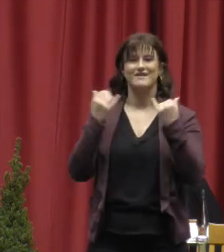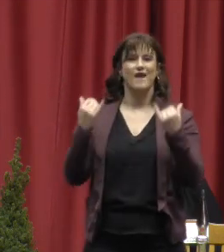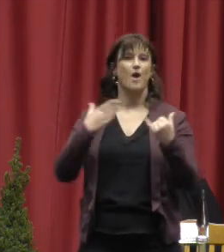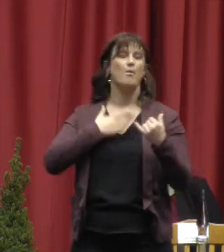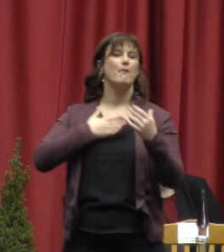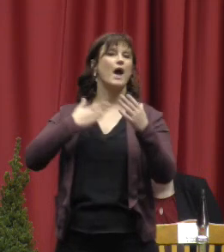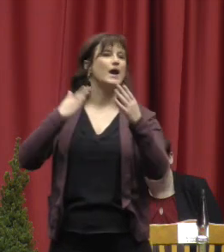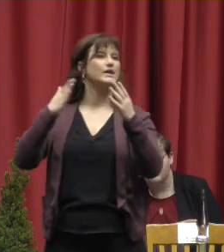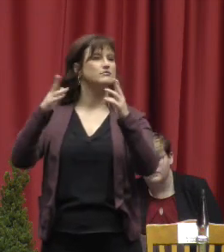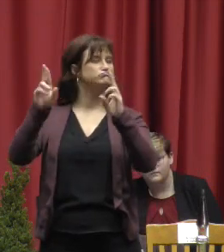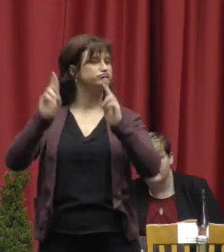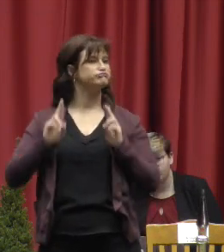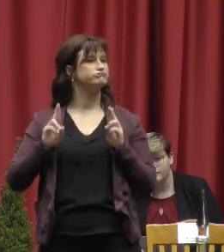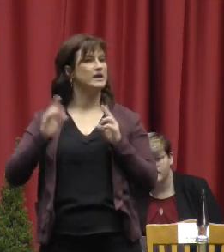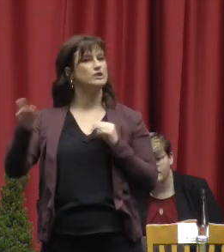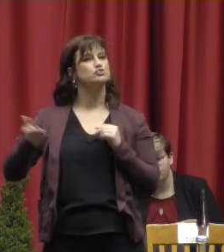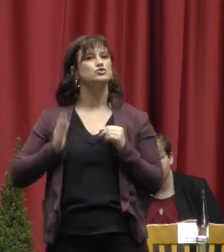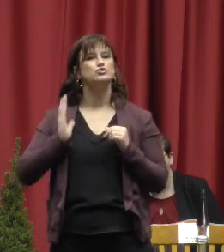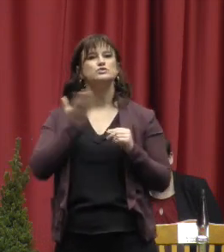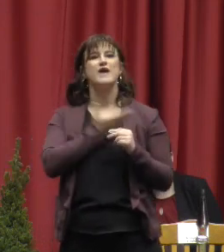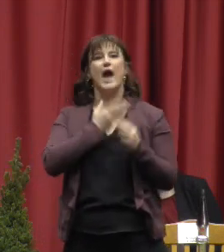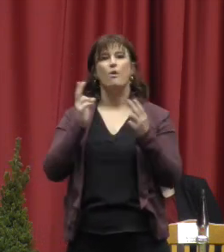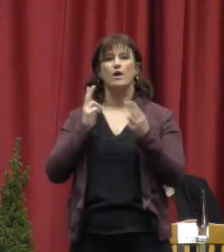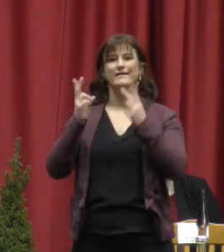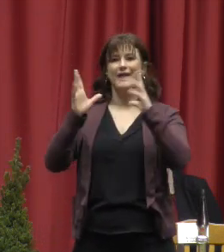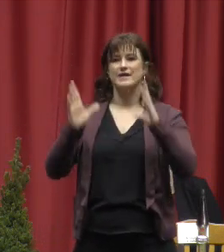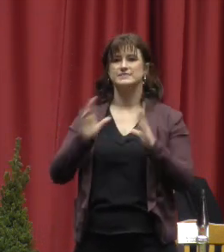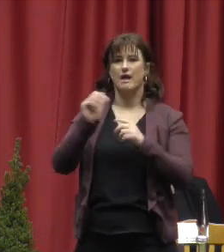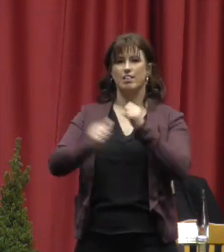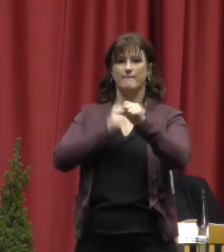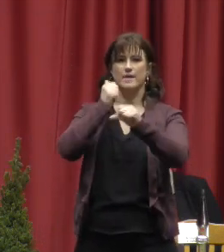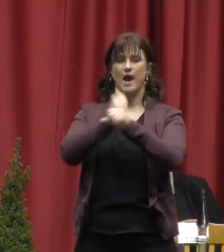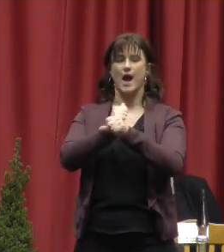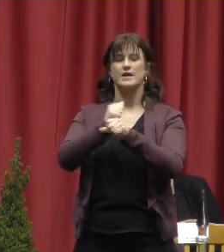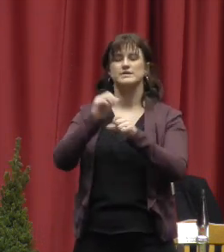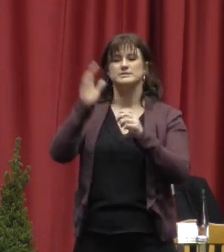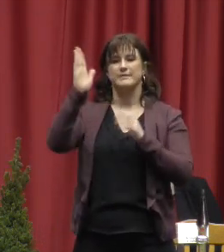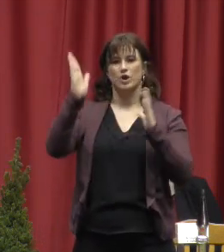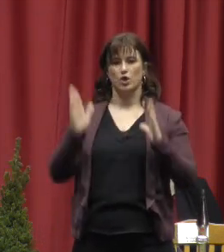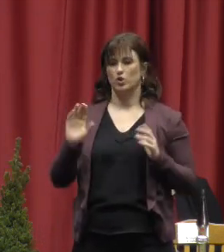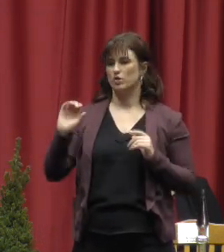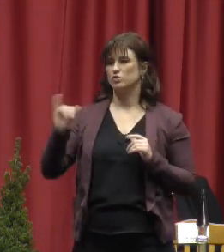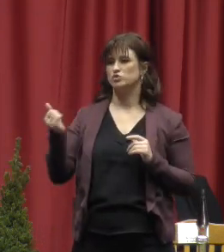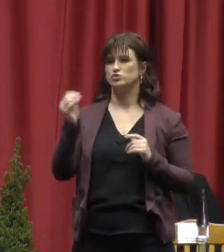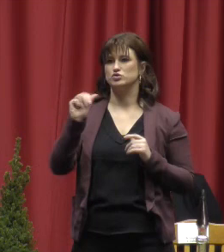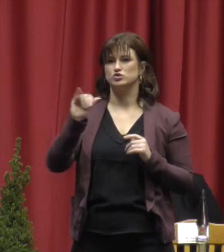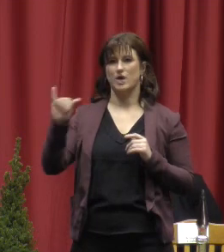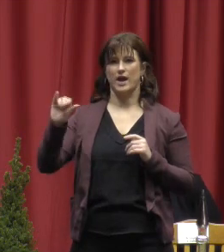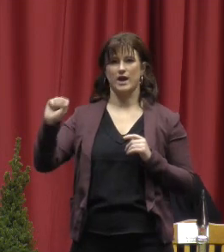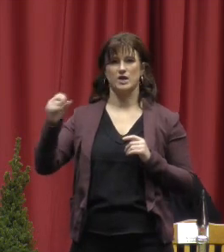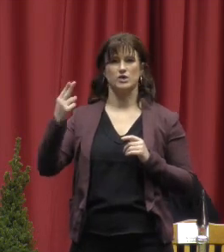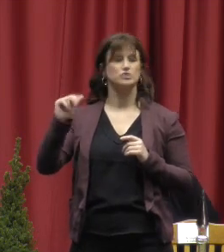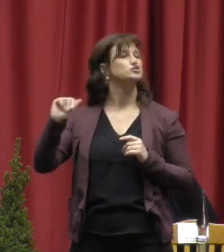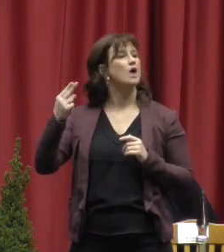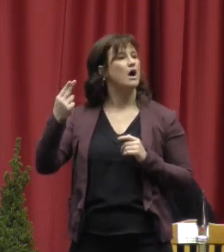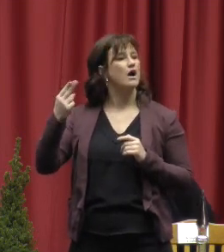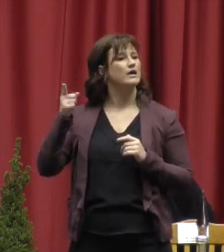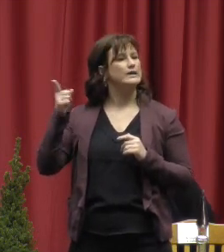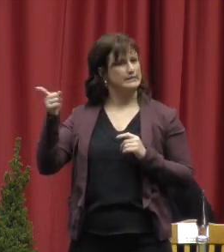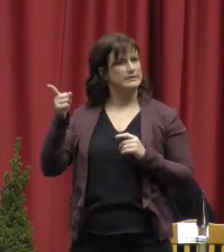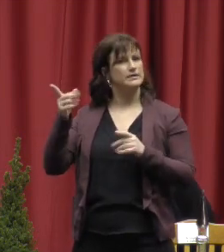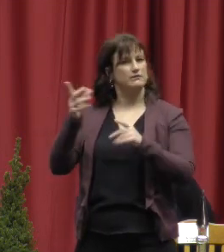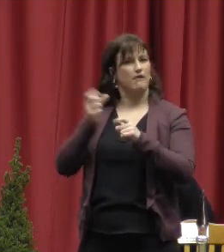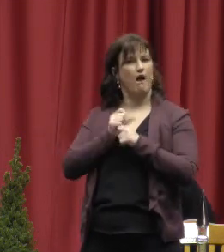to introduce our guest alumni speaker, Jay Shaw. Jay received his MBA from Anderson